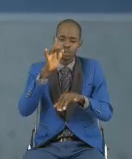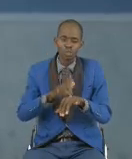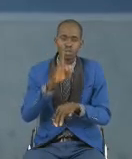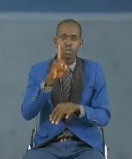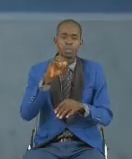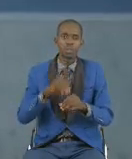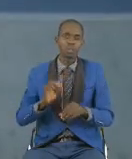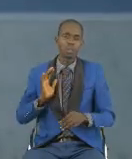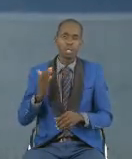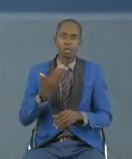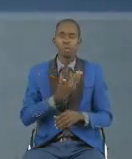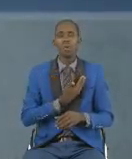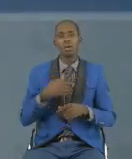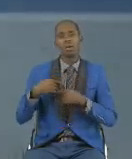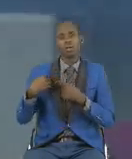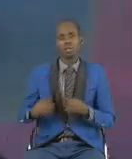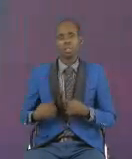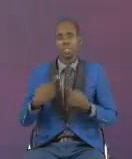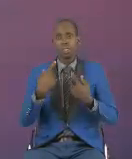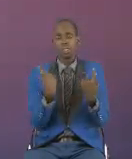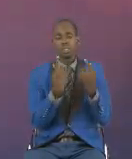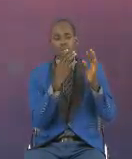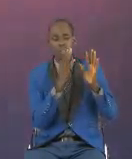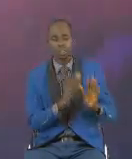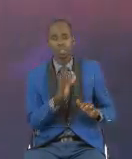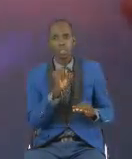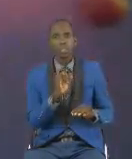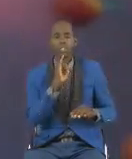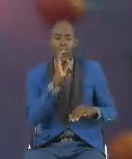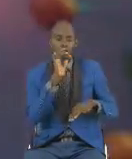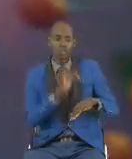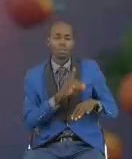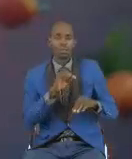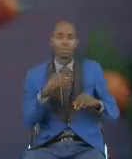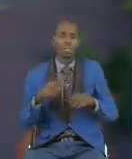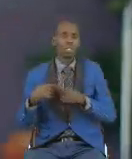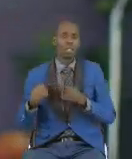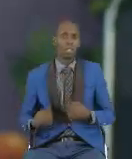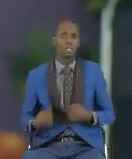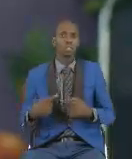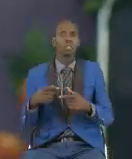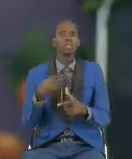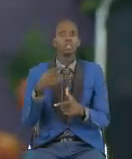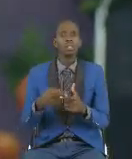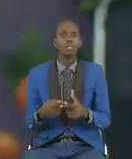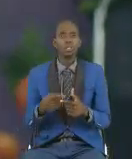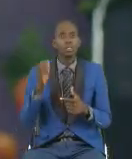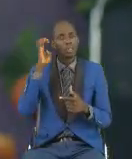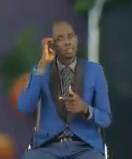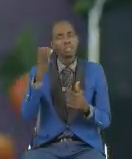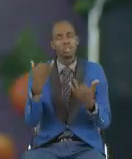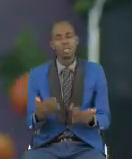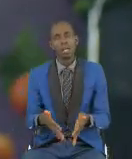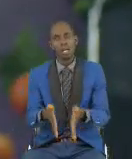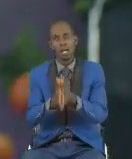heart. The sinner is preached in his heart, then he asks for salvation.